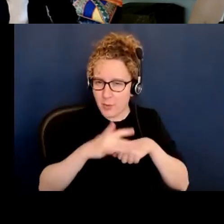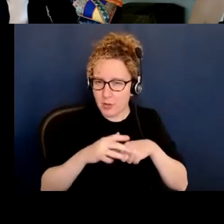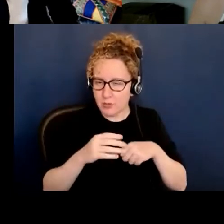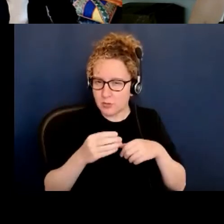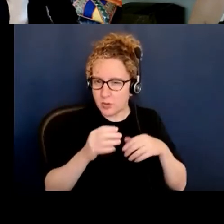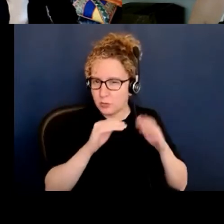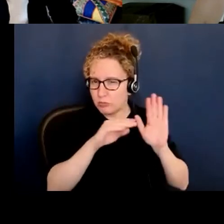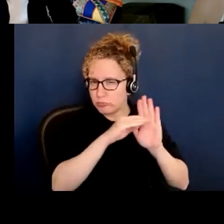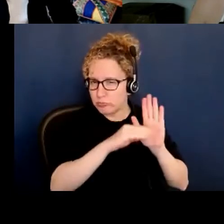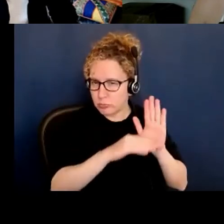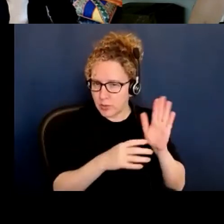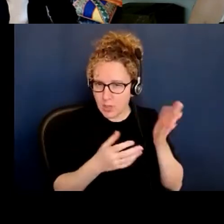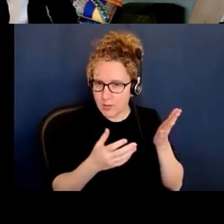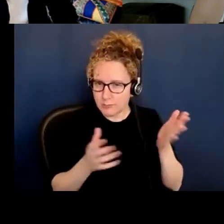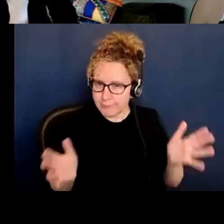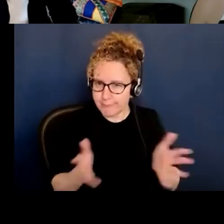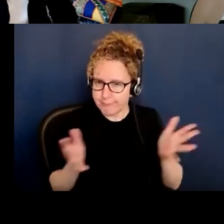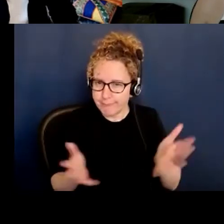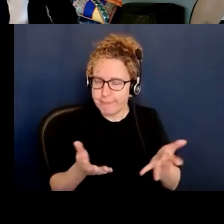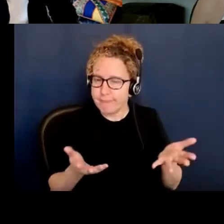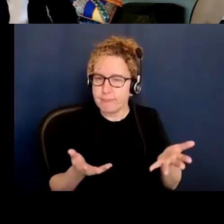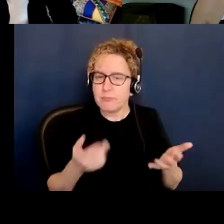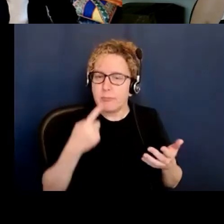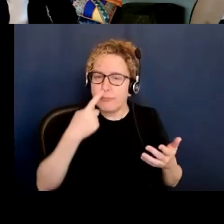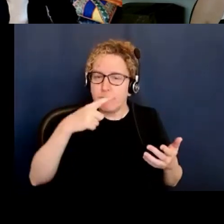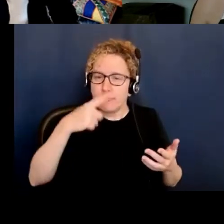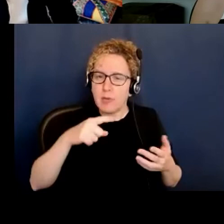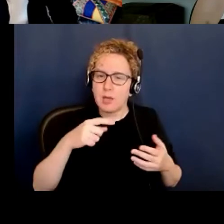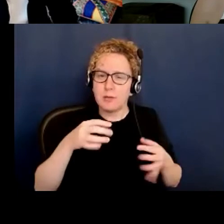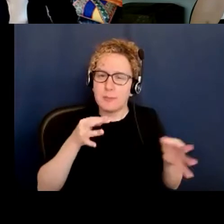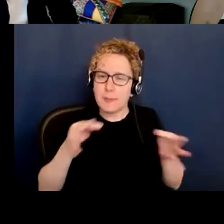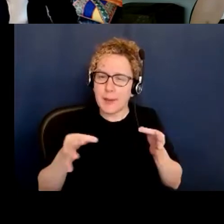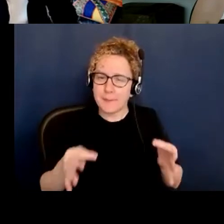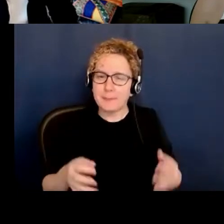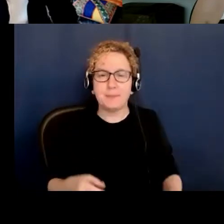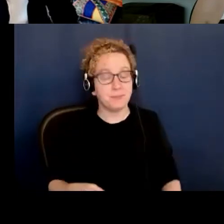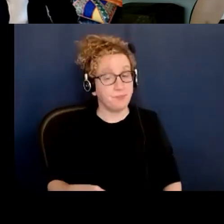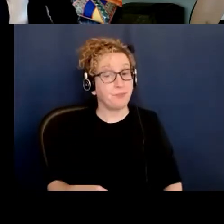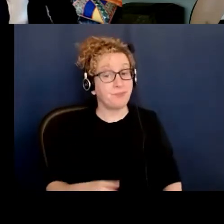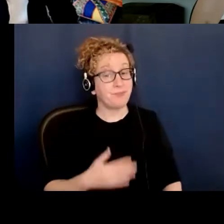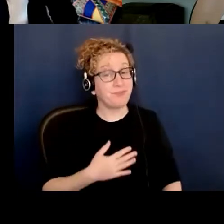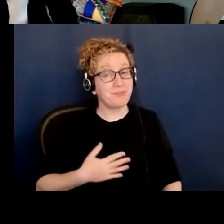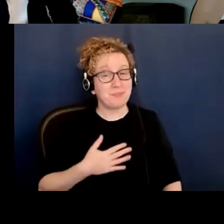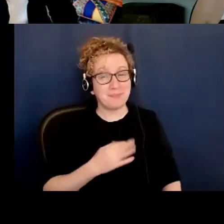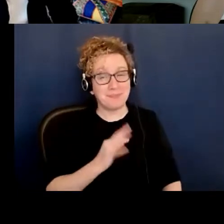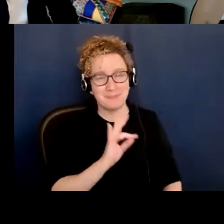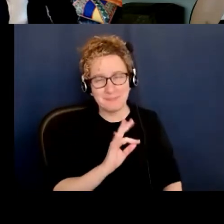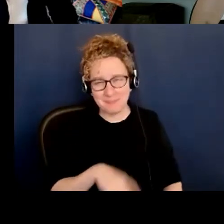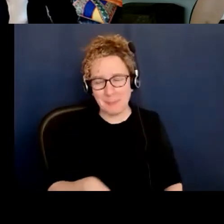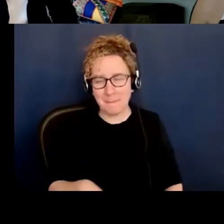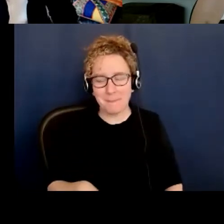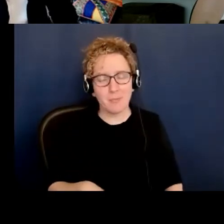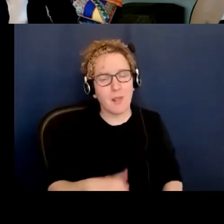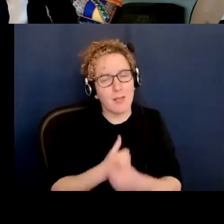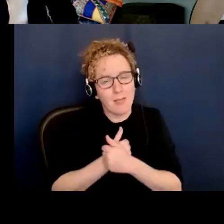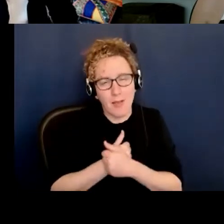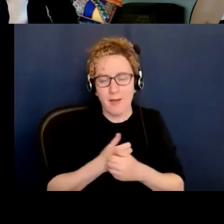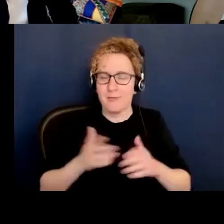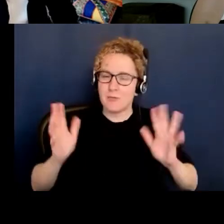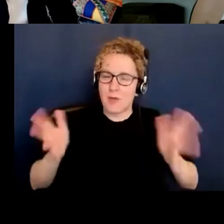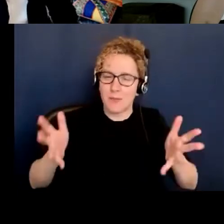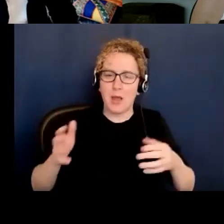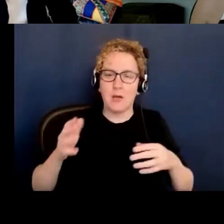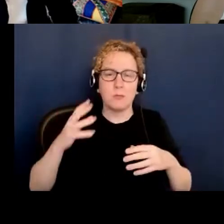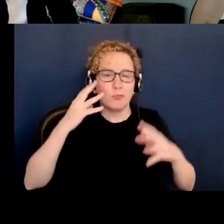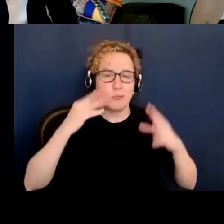get engaged with. Of course, David, it'll be my pleasure. So yeah, I'd love to talk about experiential